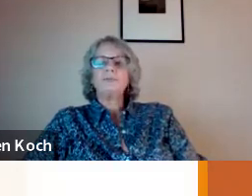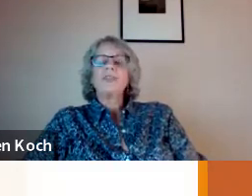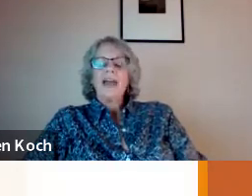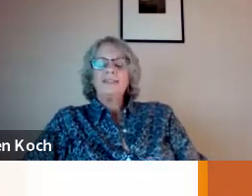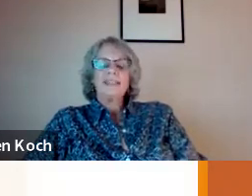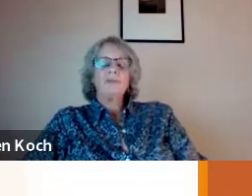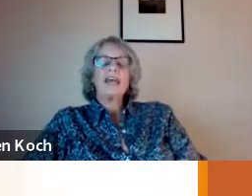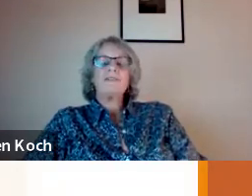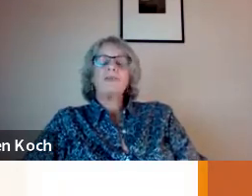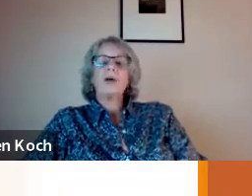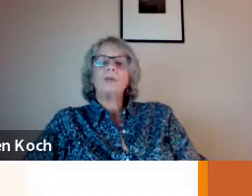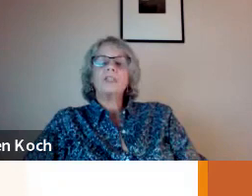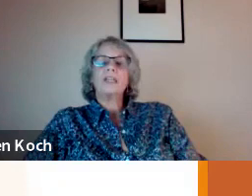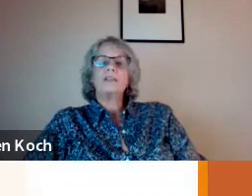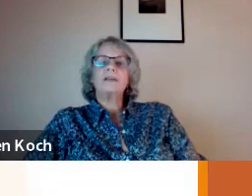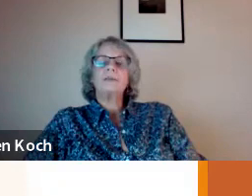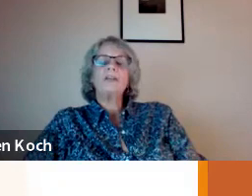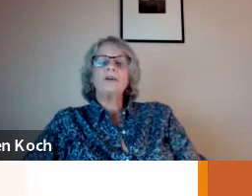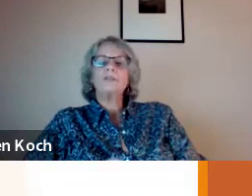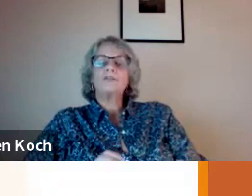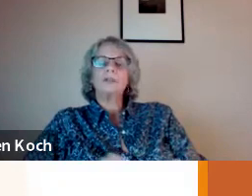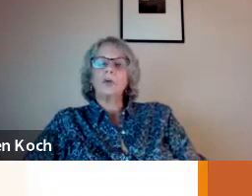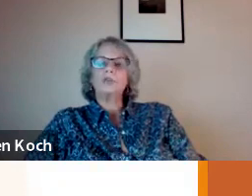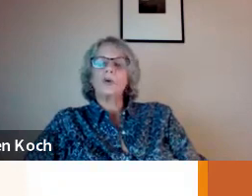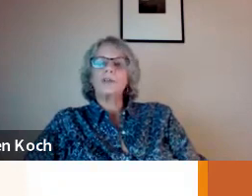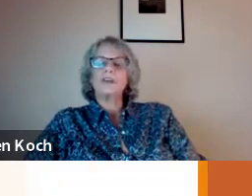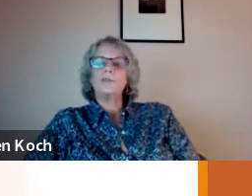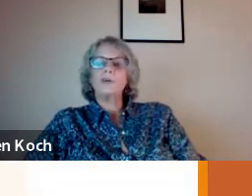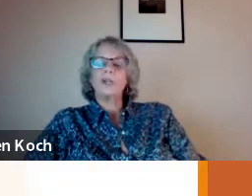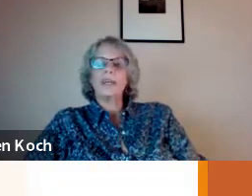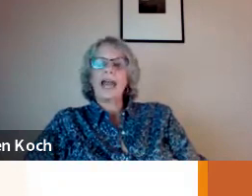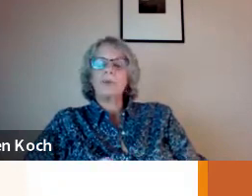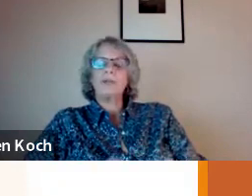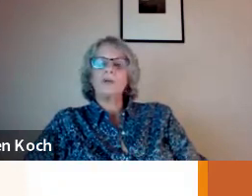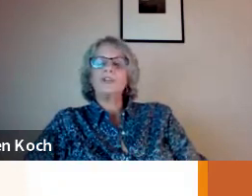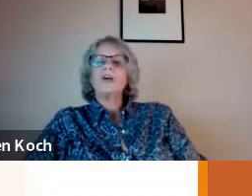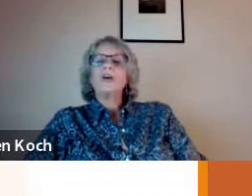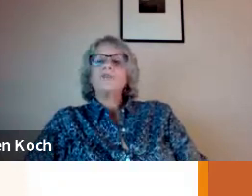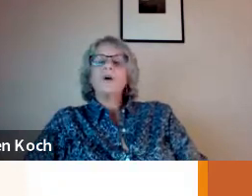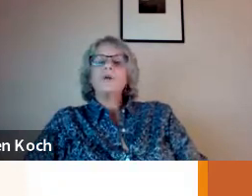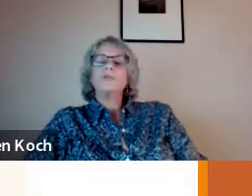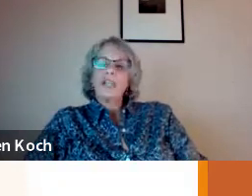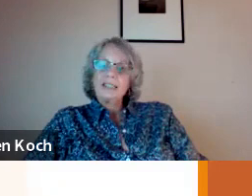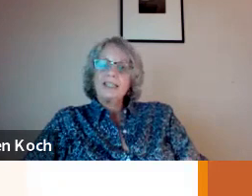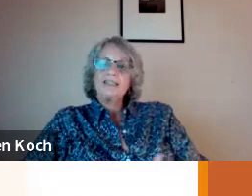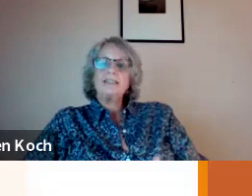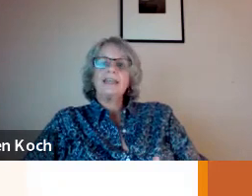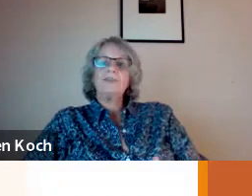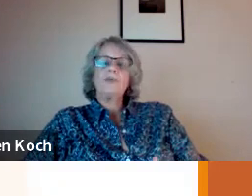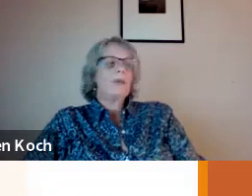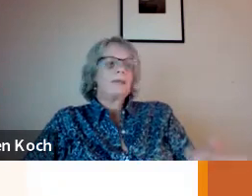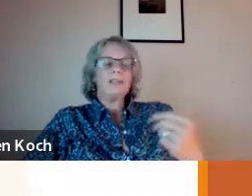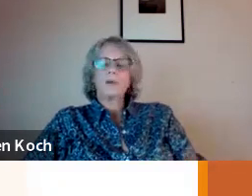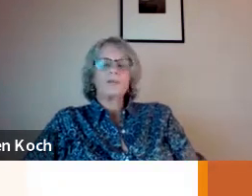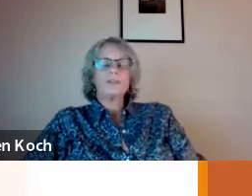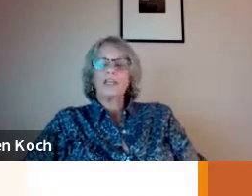David's room, and David was having problems getting the windows to close on the cell phone, you know, the app windows. So Jay said to